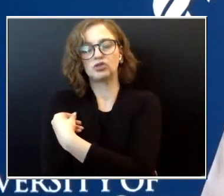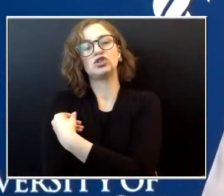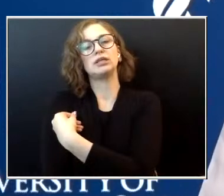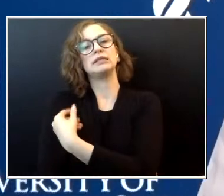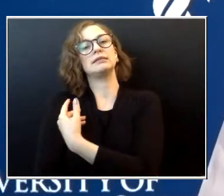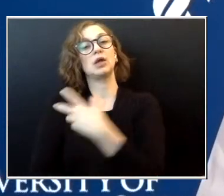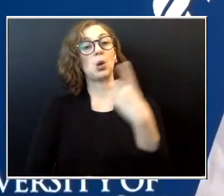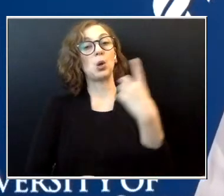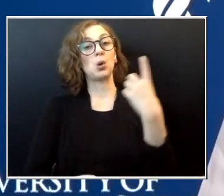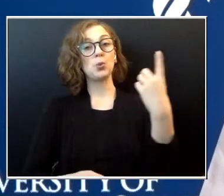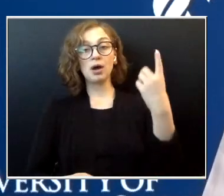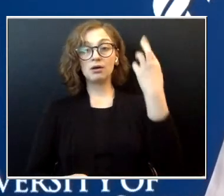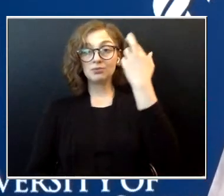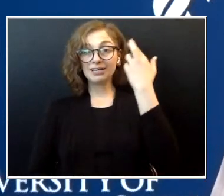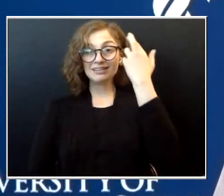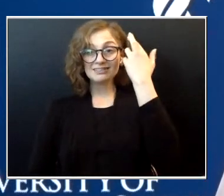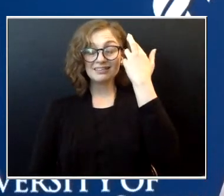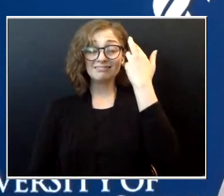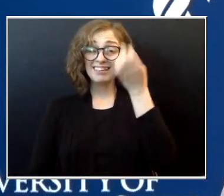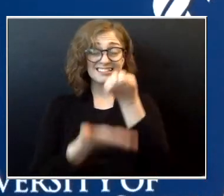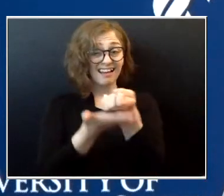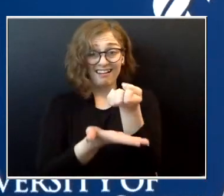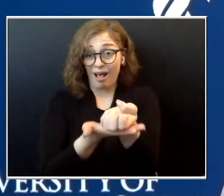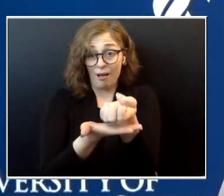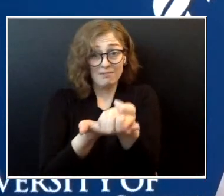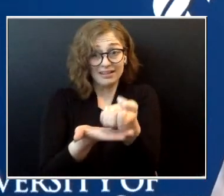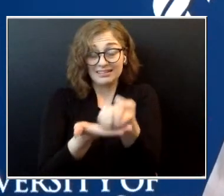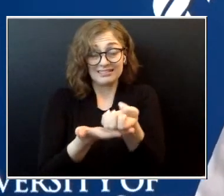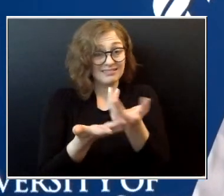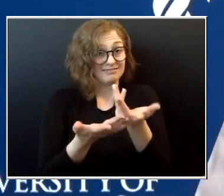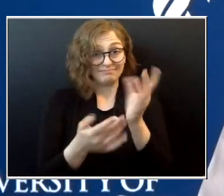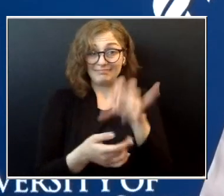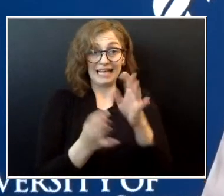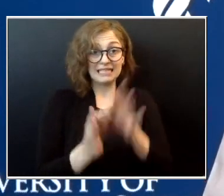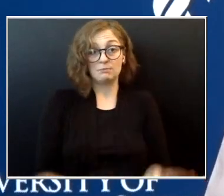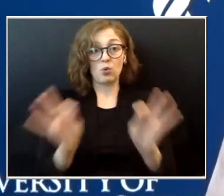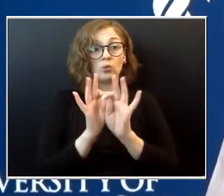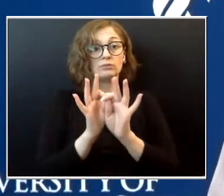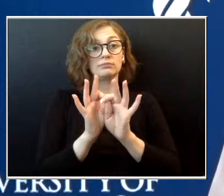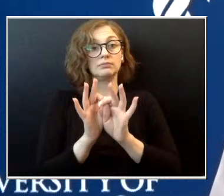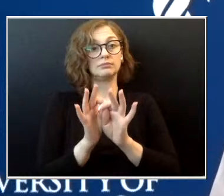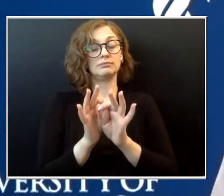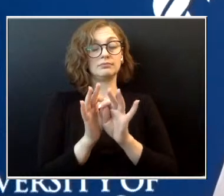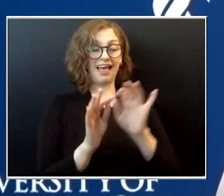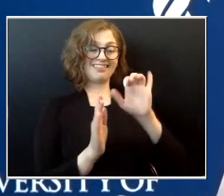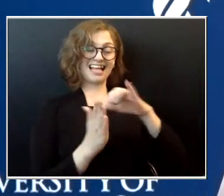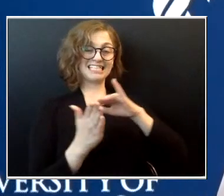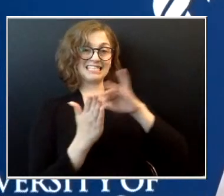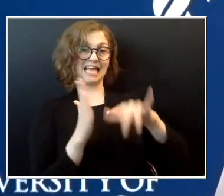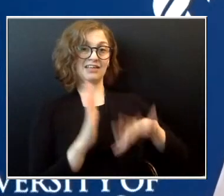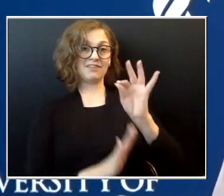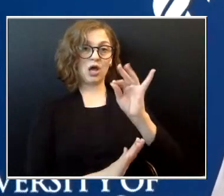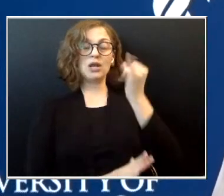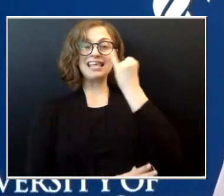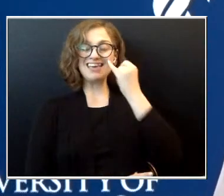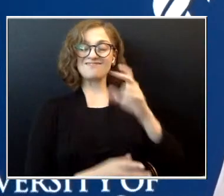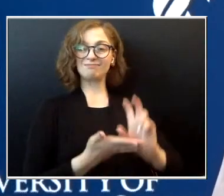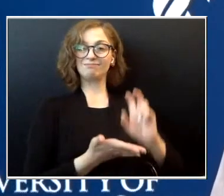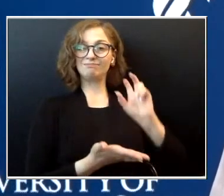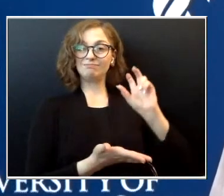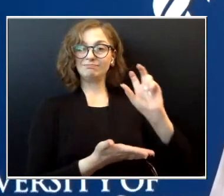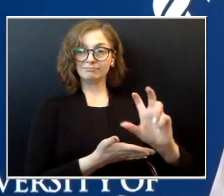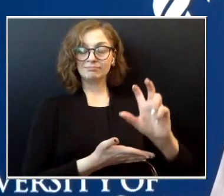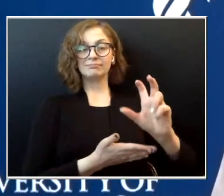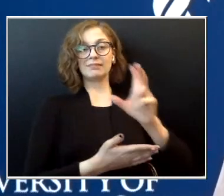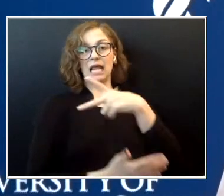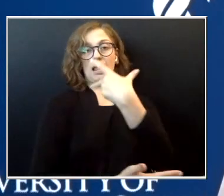things is economics, and it is important. And what they found was that when you invested in immunization programs in your